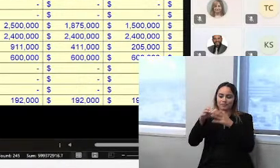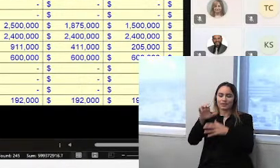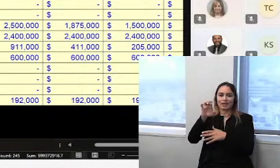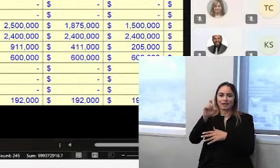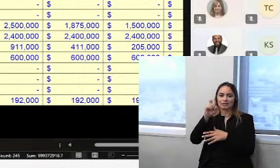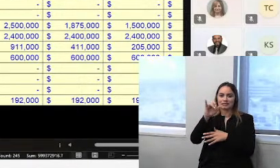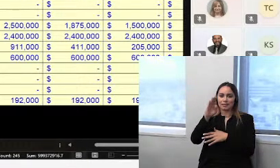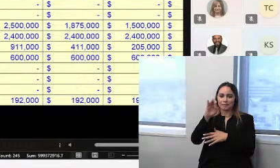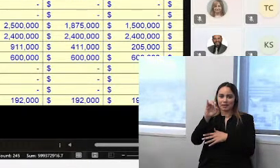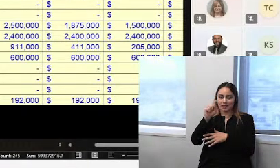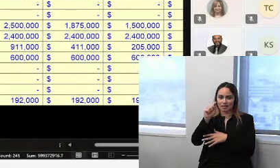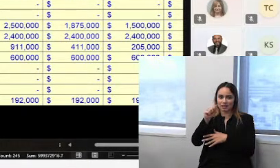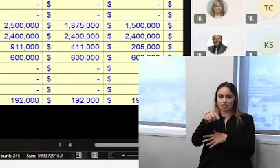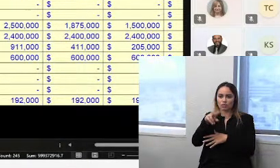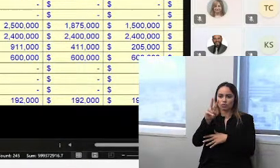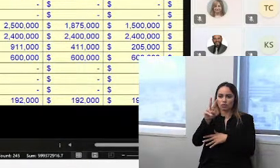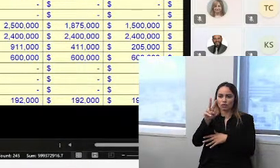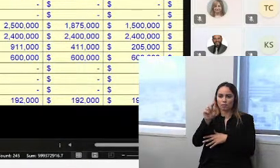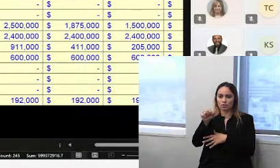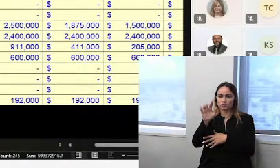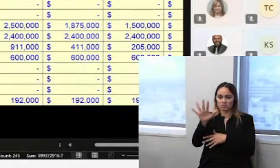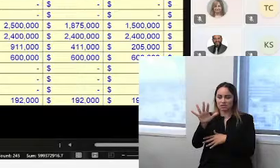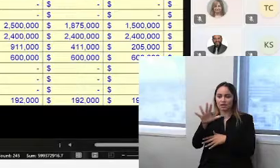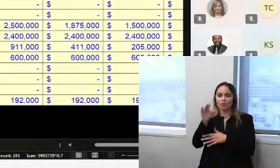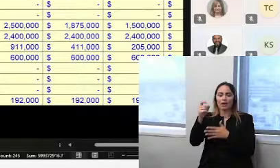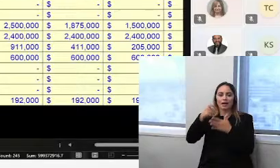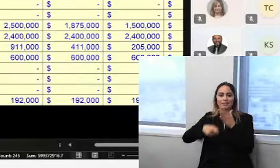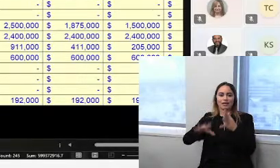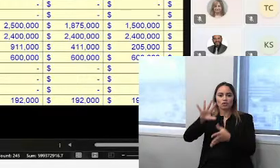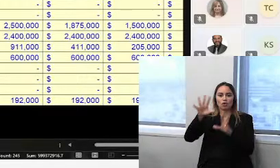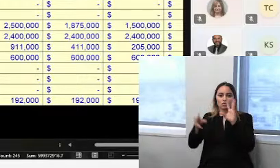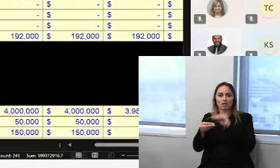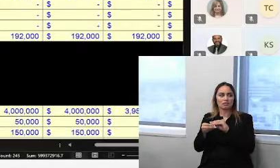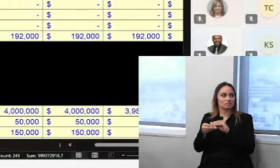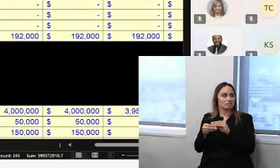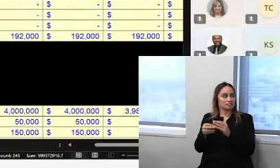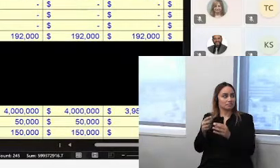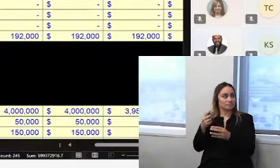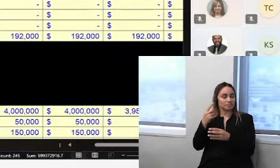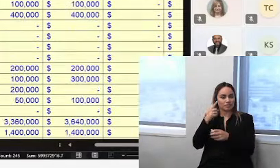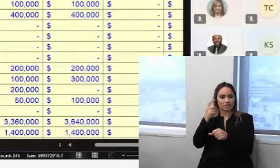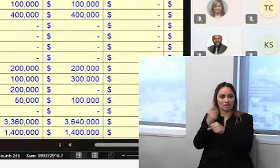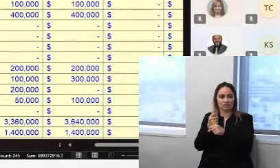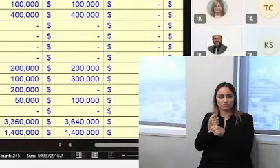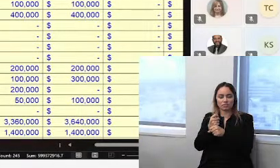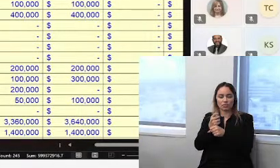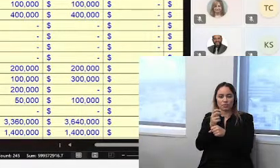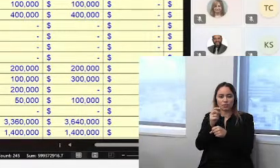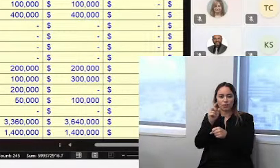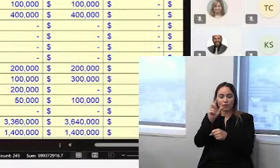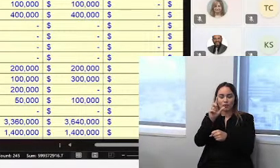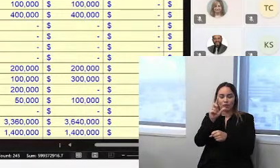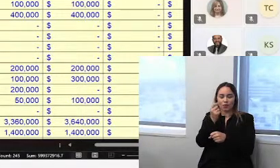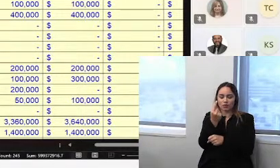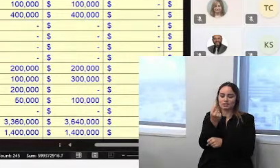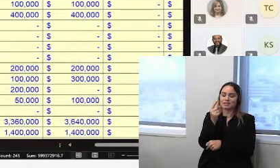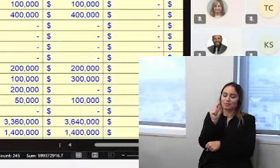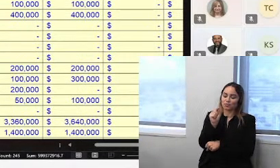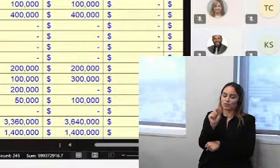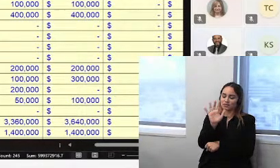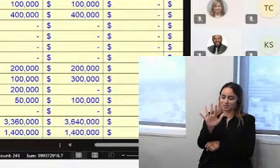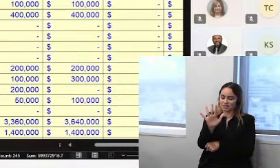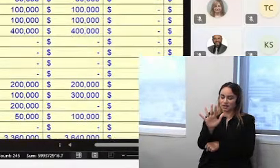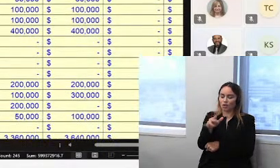correctly. And the total of each year for the record is 11.5 for 2026,